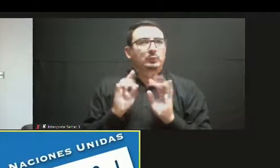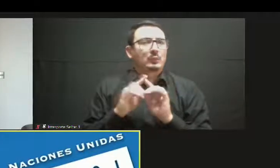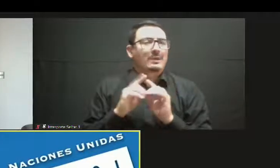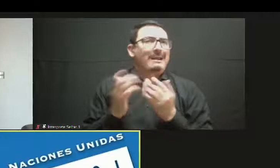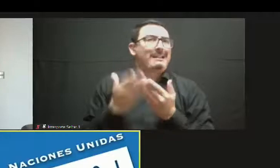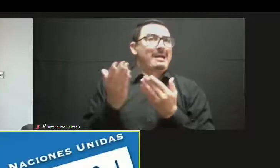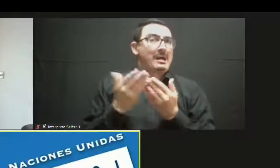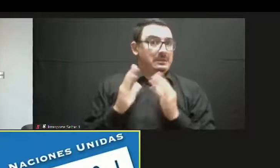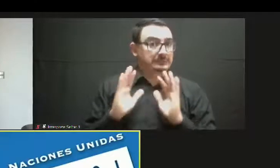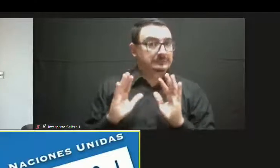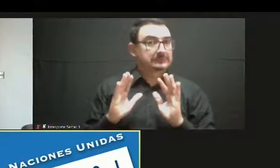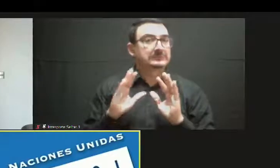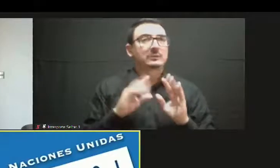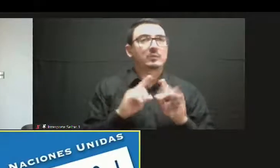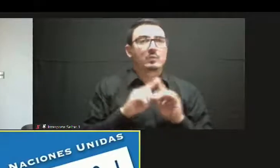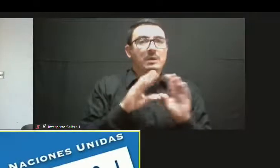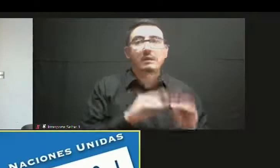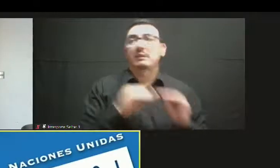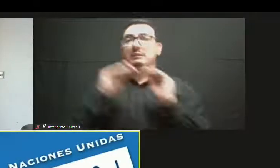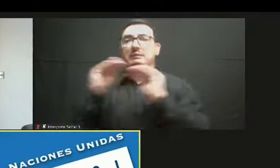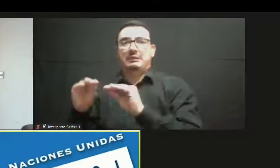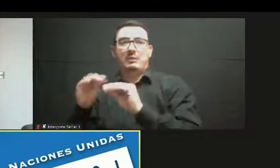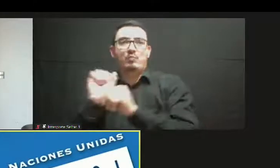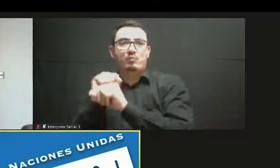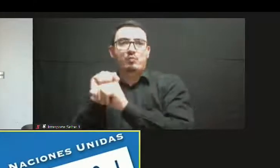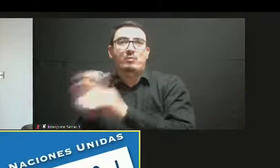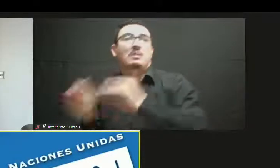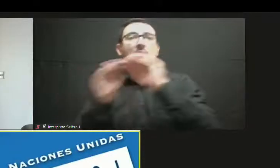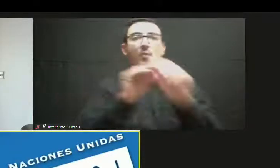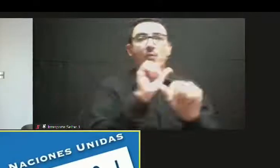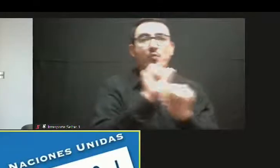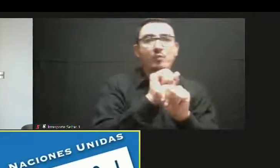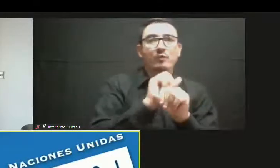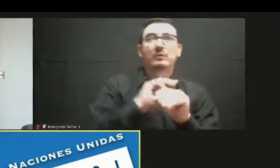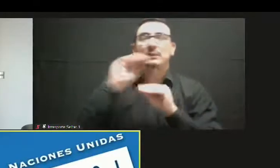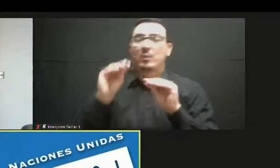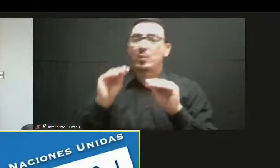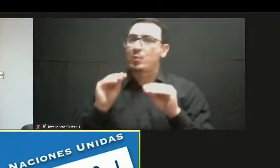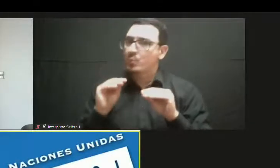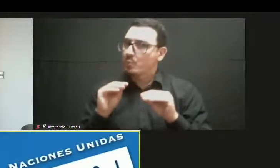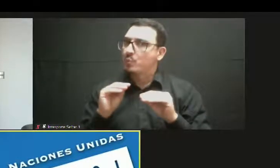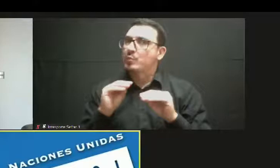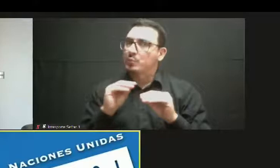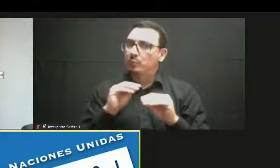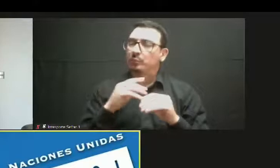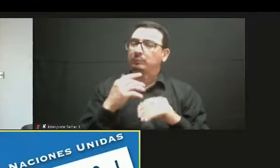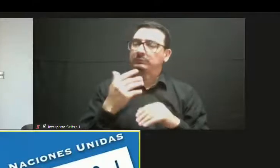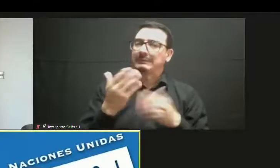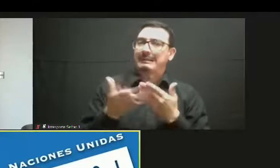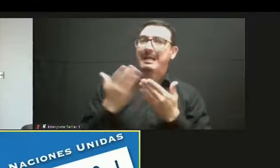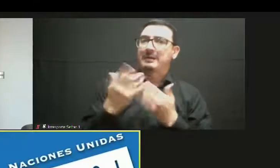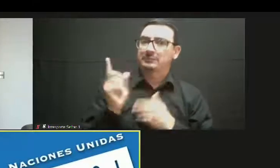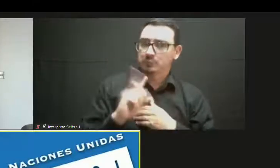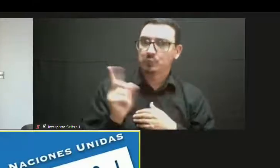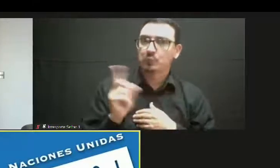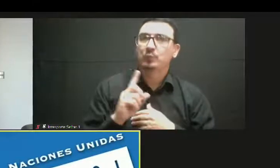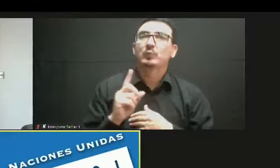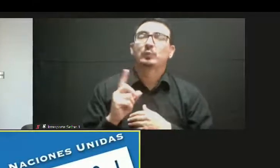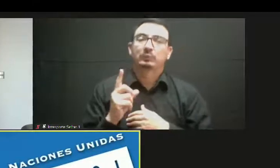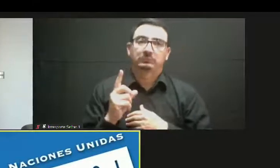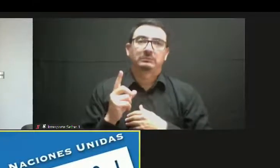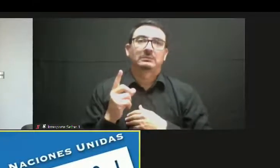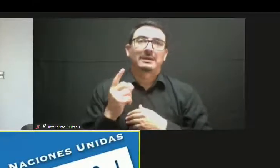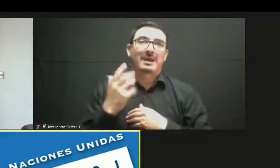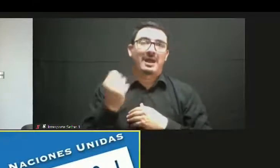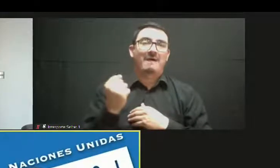for many countries. But I think with the pandemic, we've seen that also the virtual mode